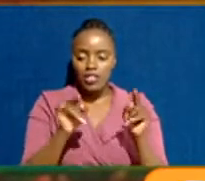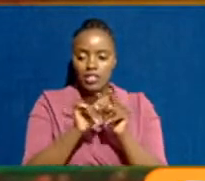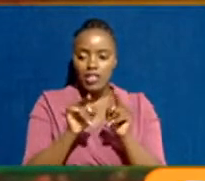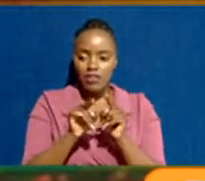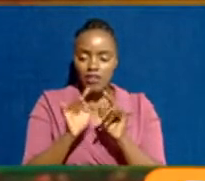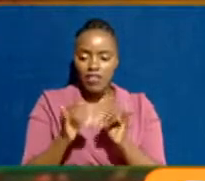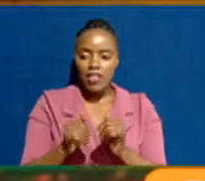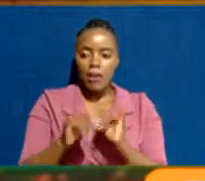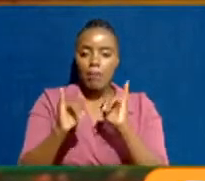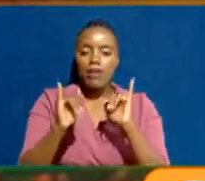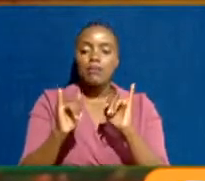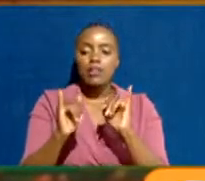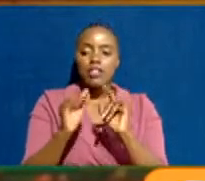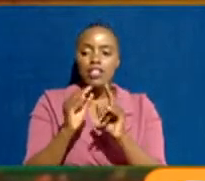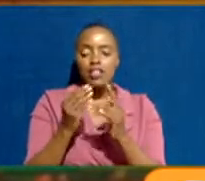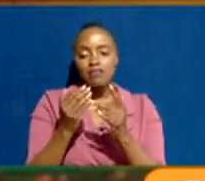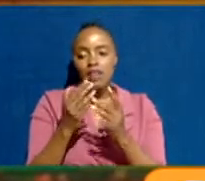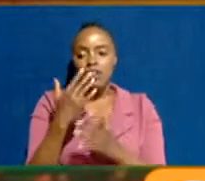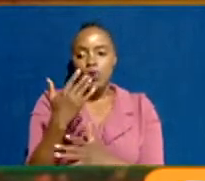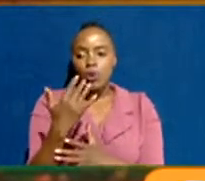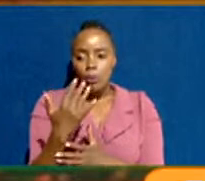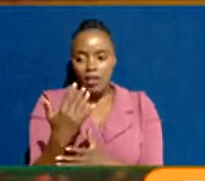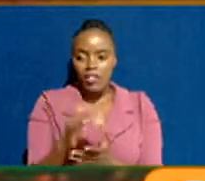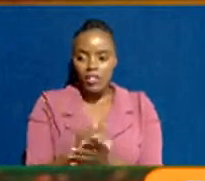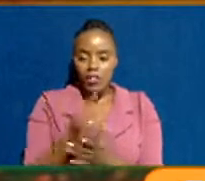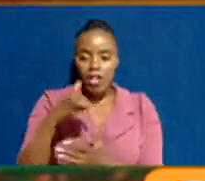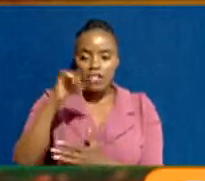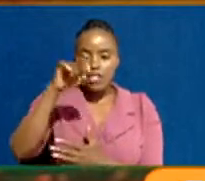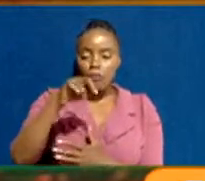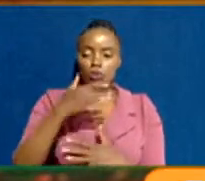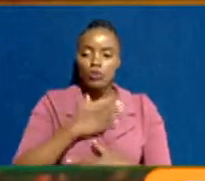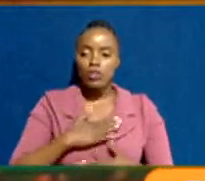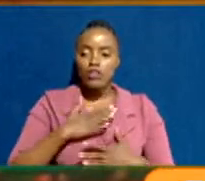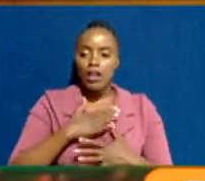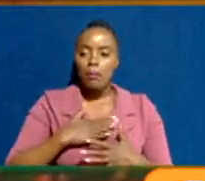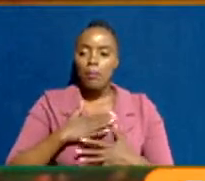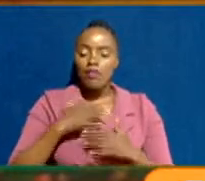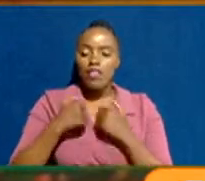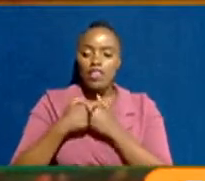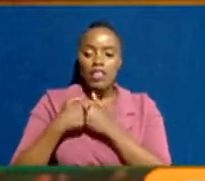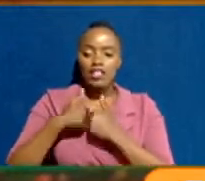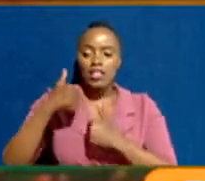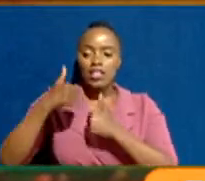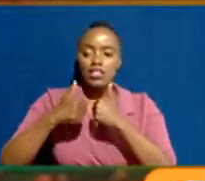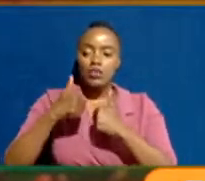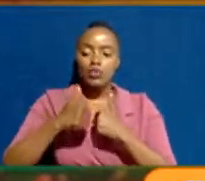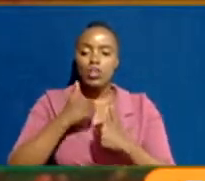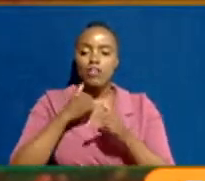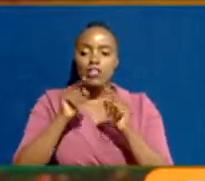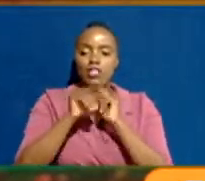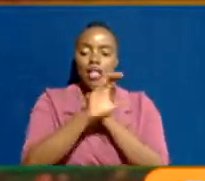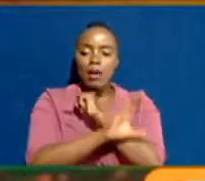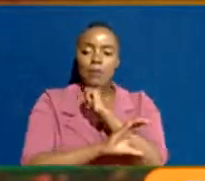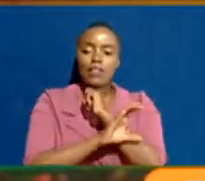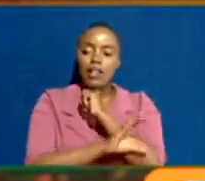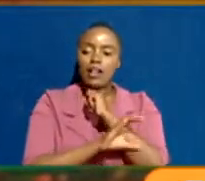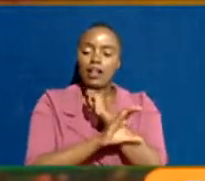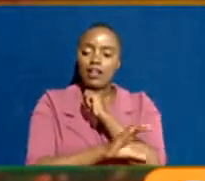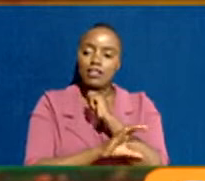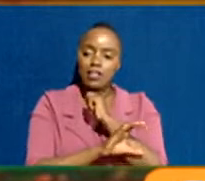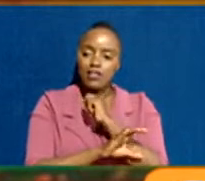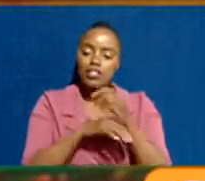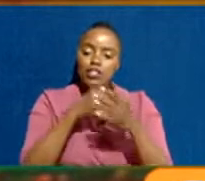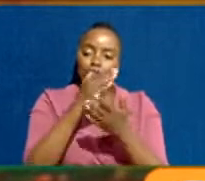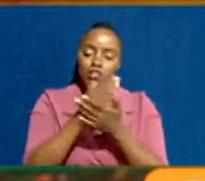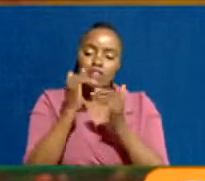they make their recommendation, we should appreciate the challenges that we have as a country. Of course, it